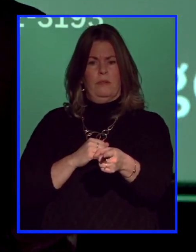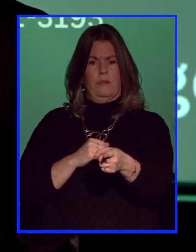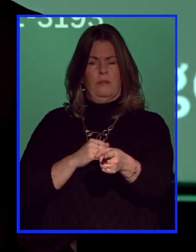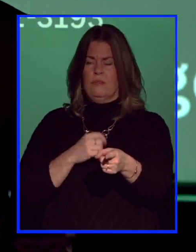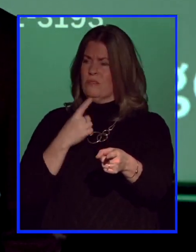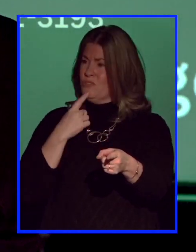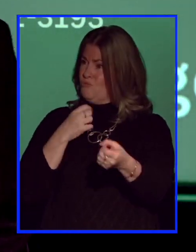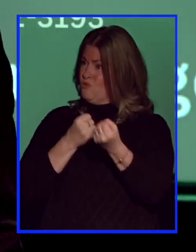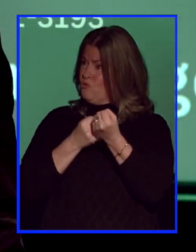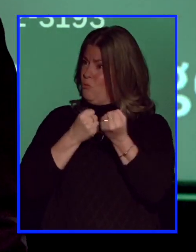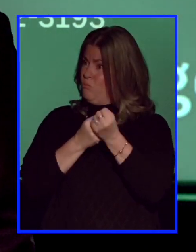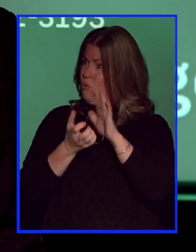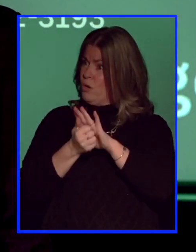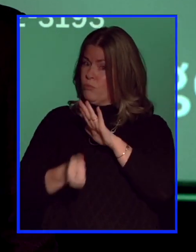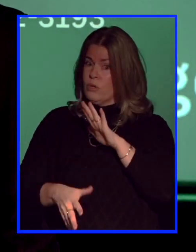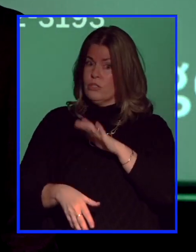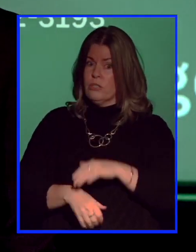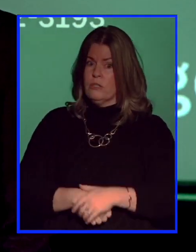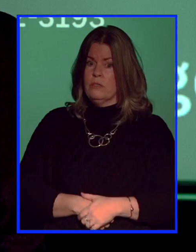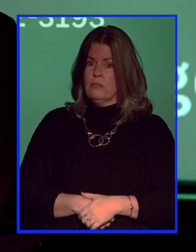you support abortion?